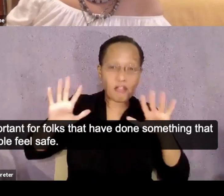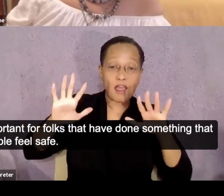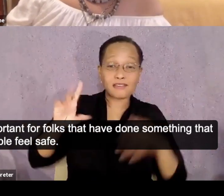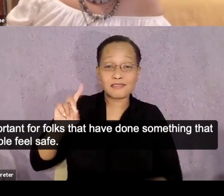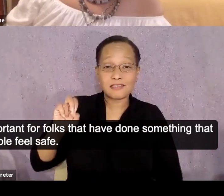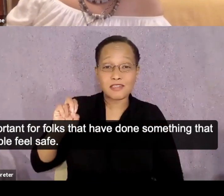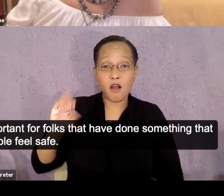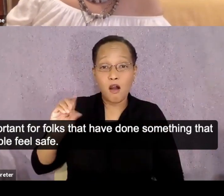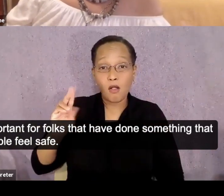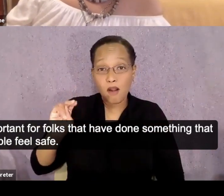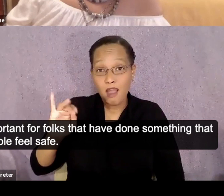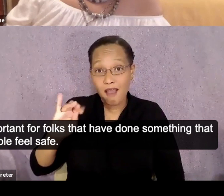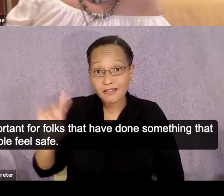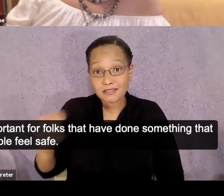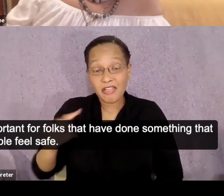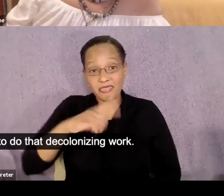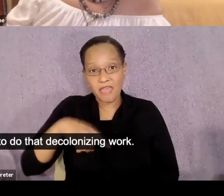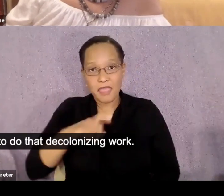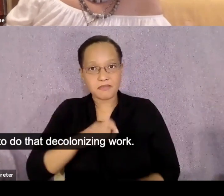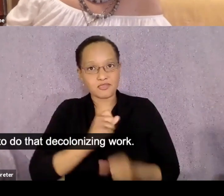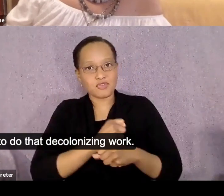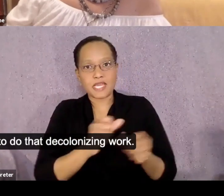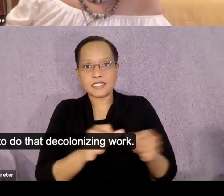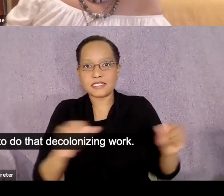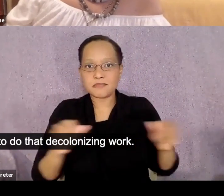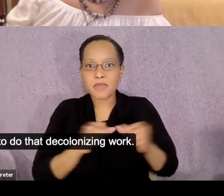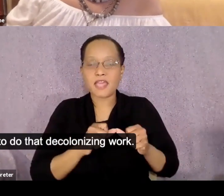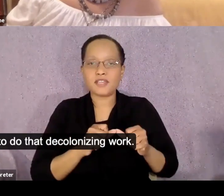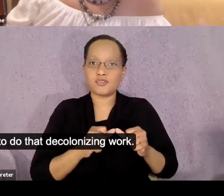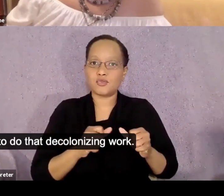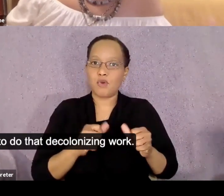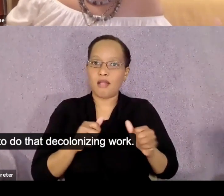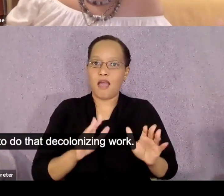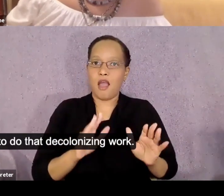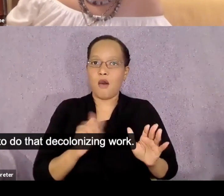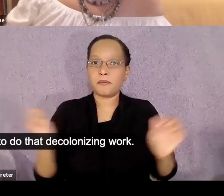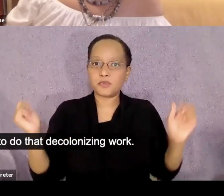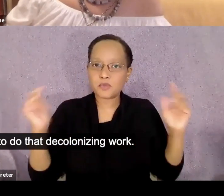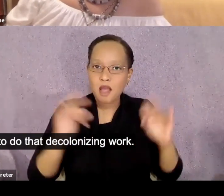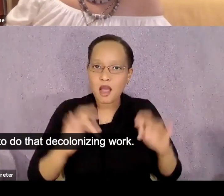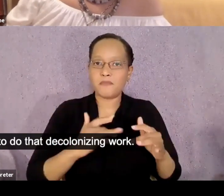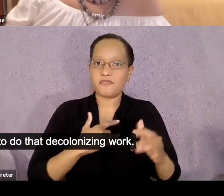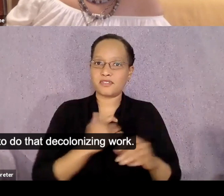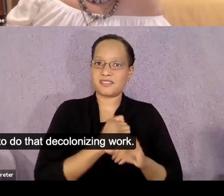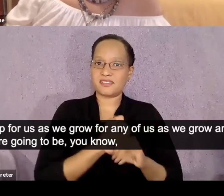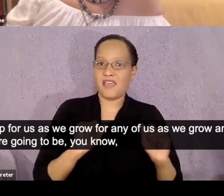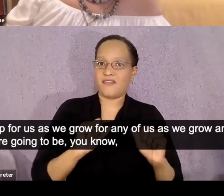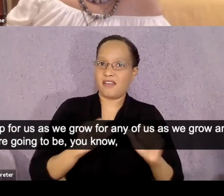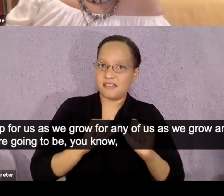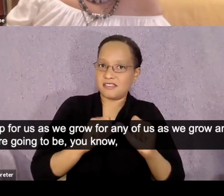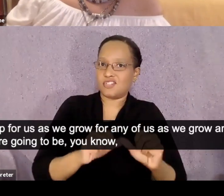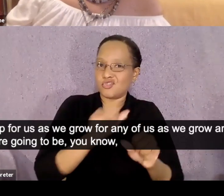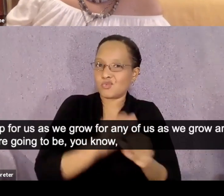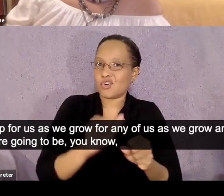people feel safe, um, to do that work, to do that decolonizing work, um, because I